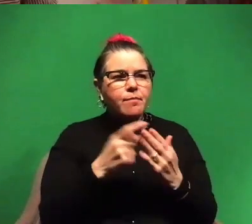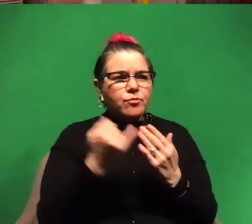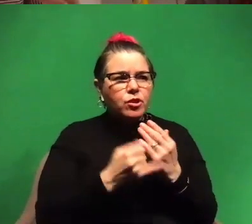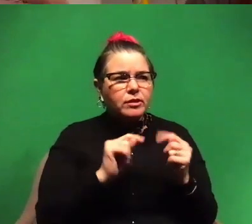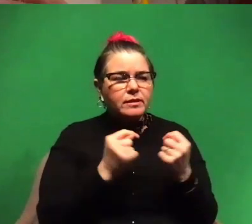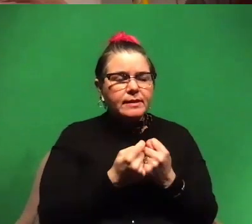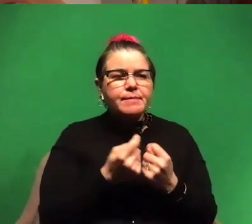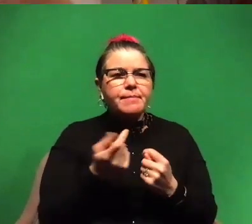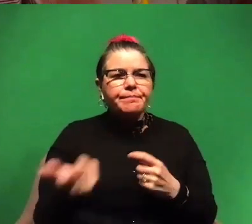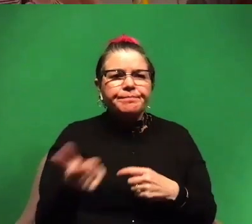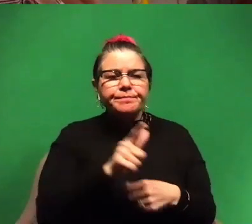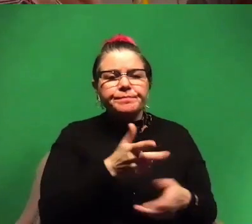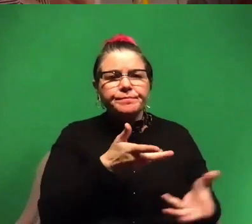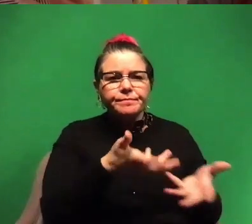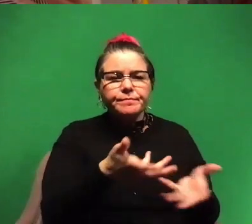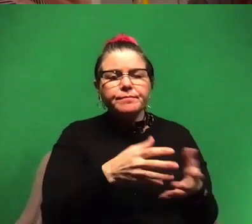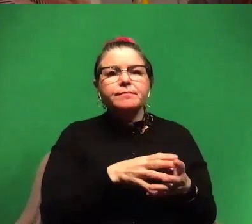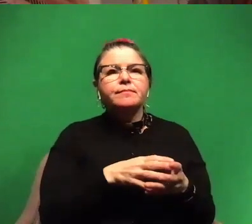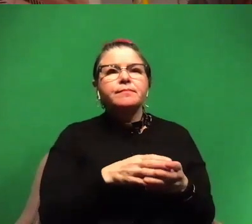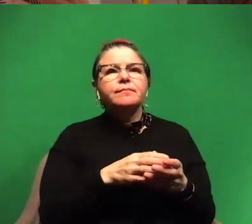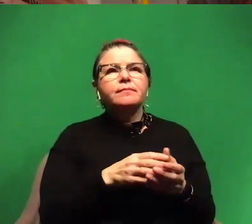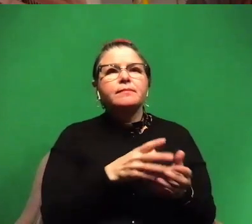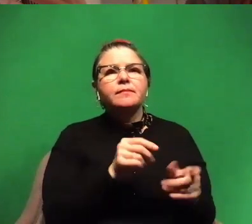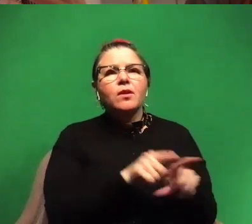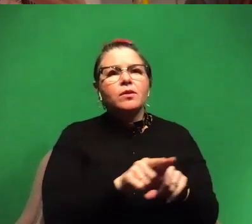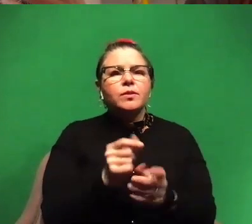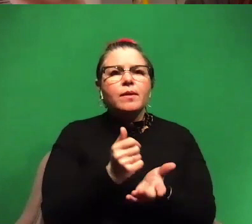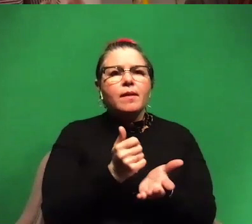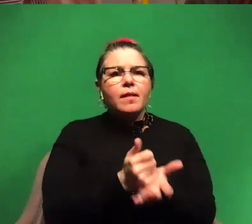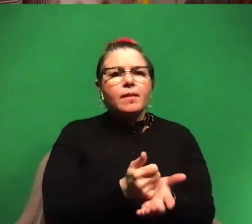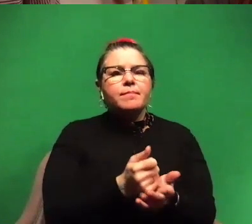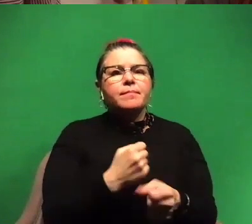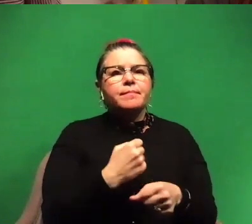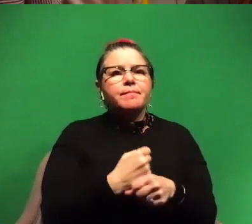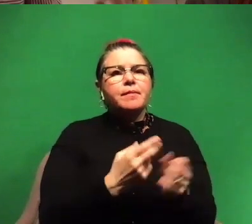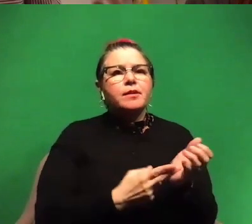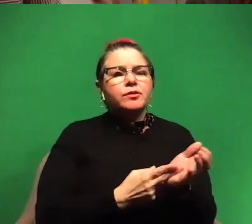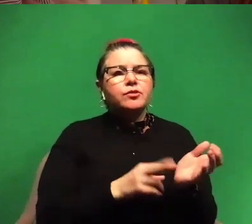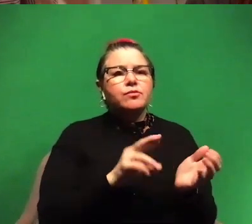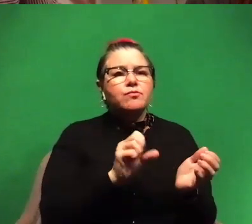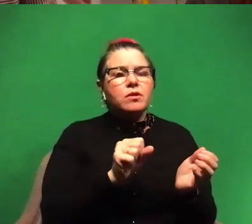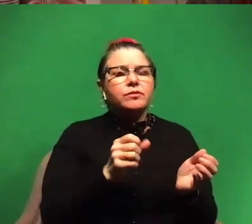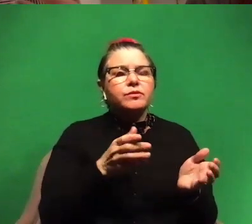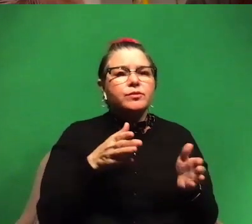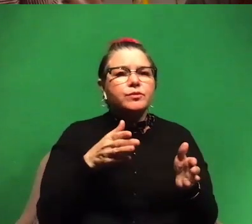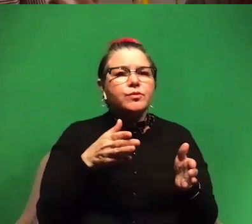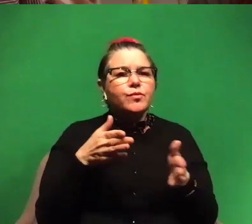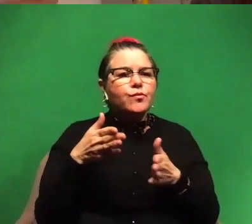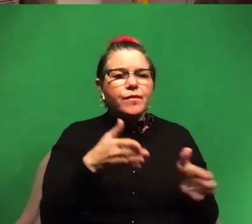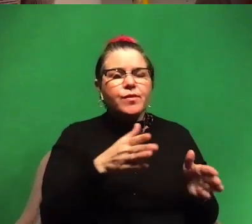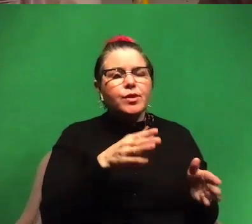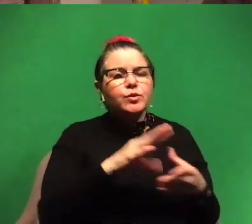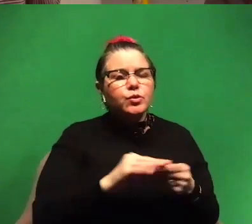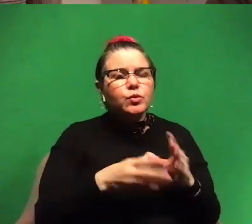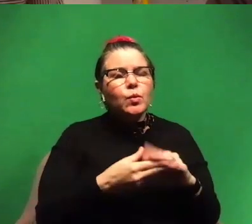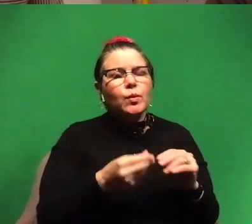vice versa, and also helping to make sure that Ross River's story of that mine is told,